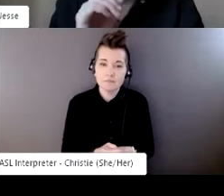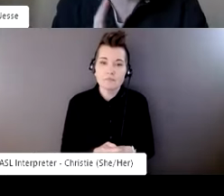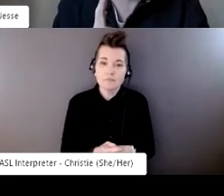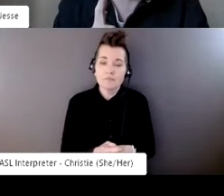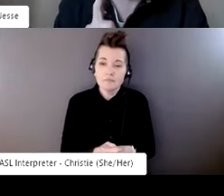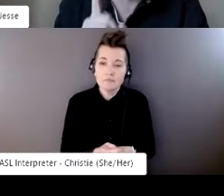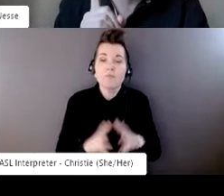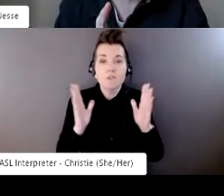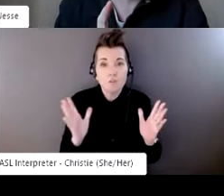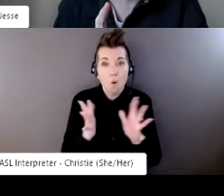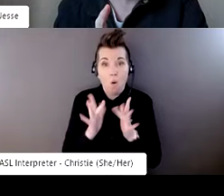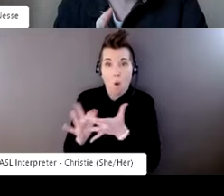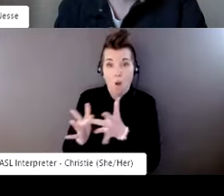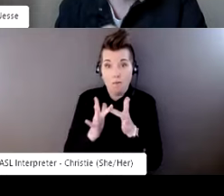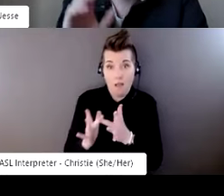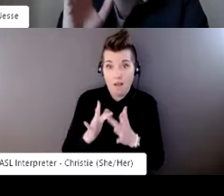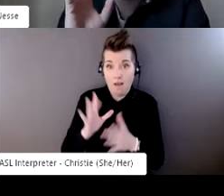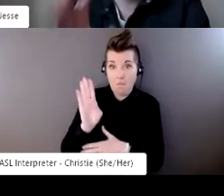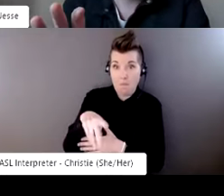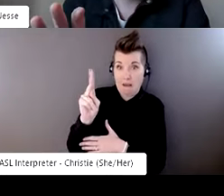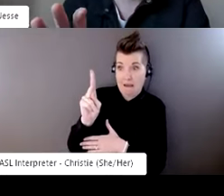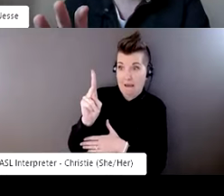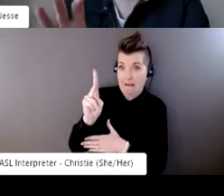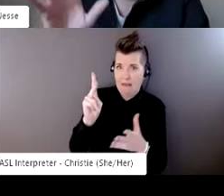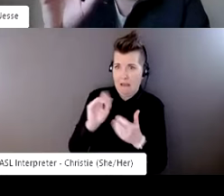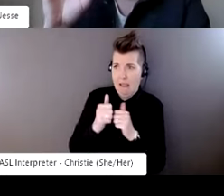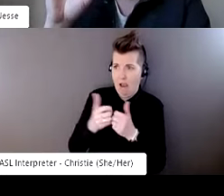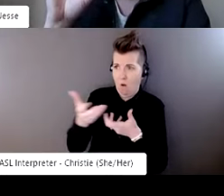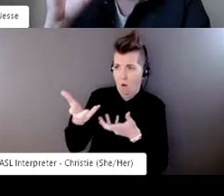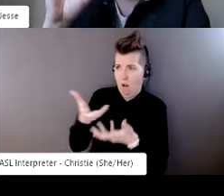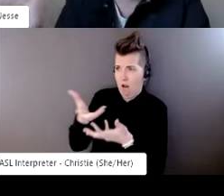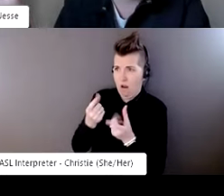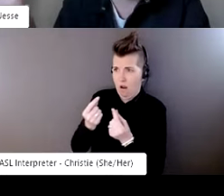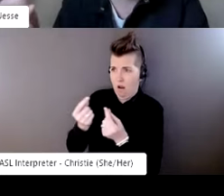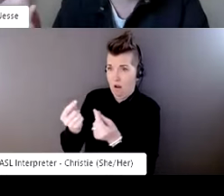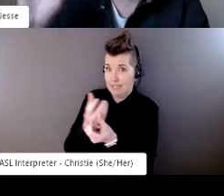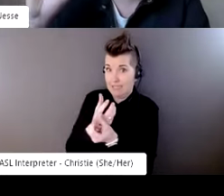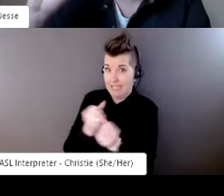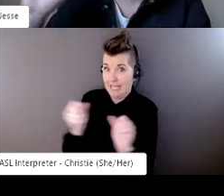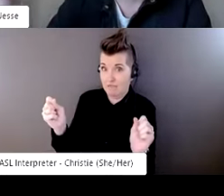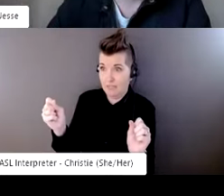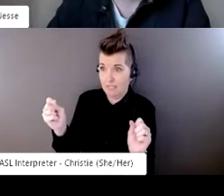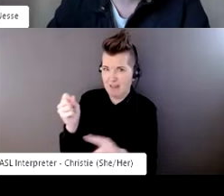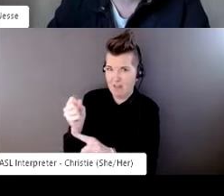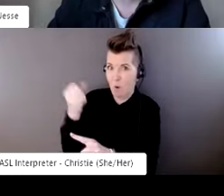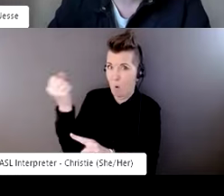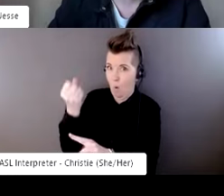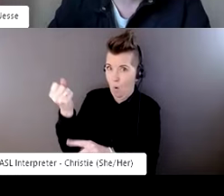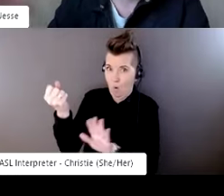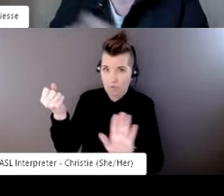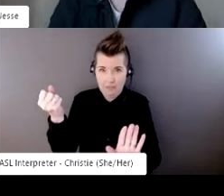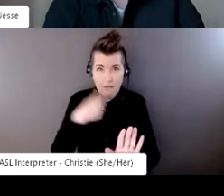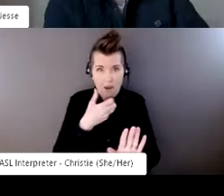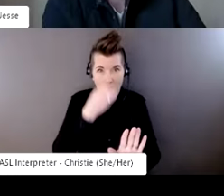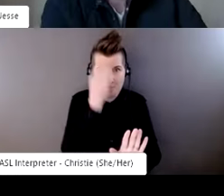there's one other thing that I just want to highlight that, because I'm sort of inspired by the bad weather out my